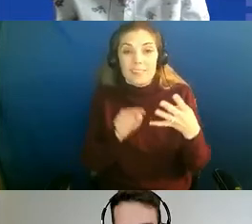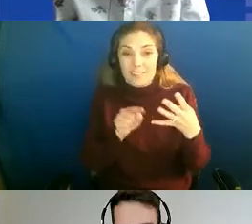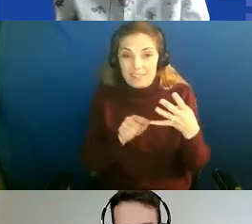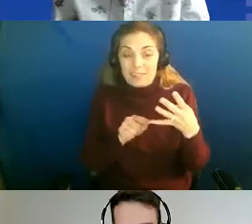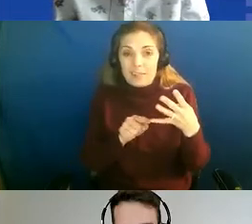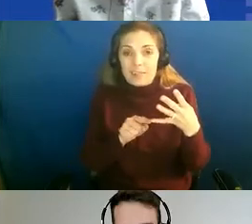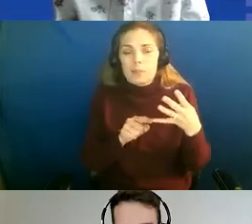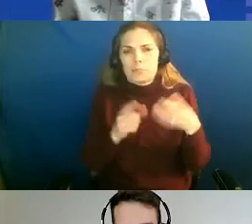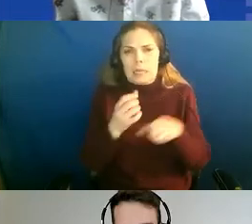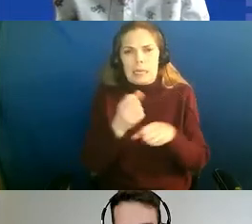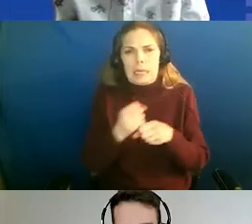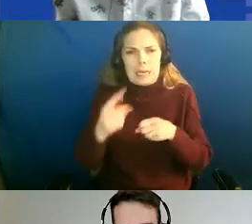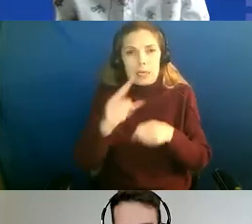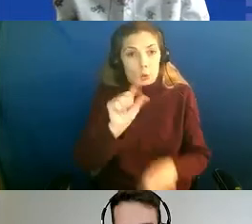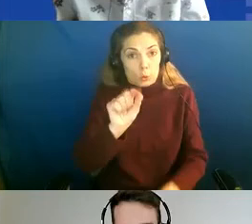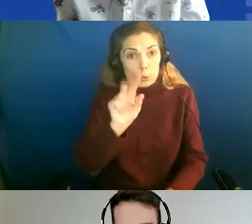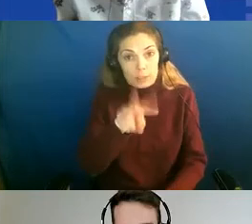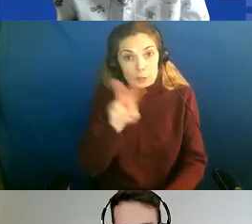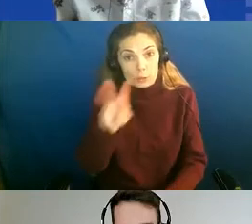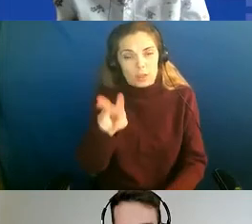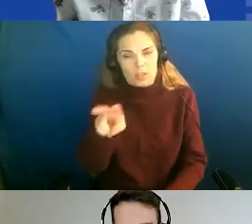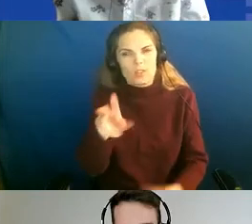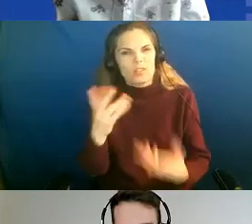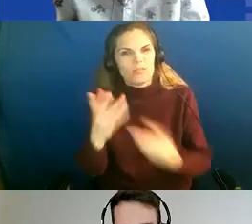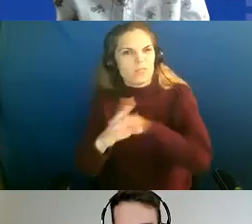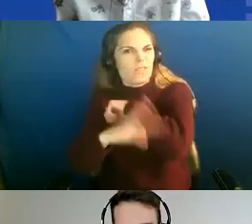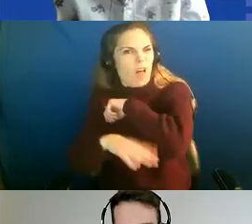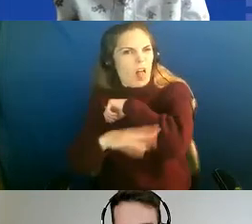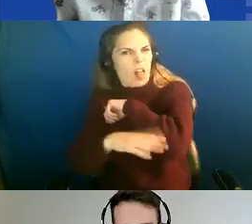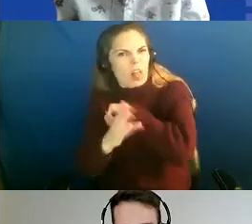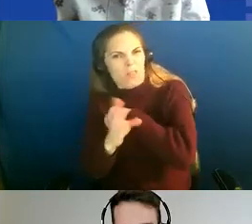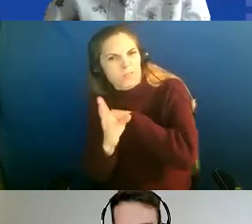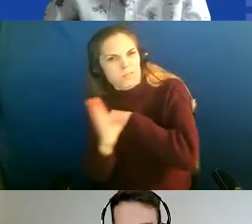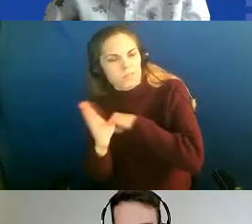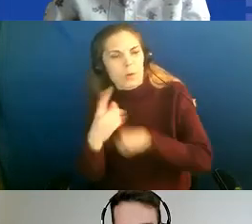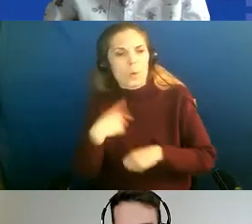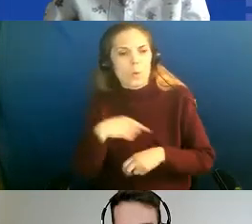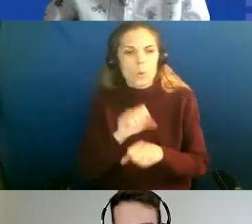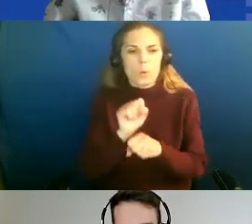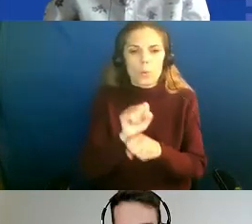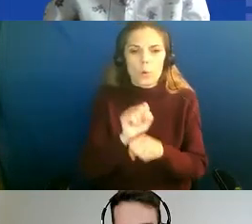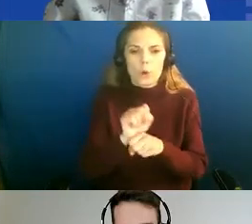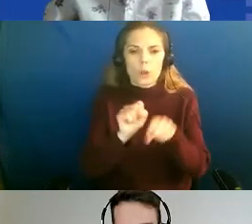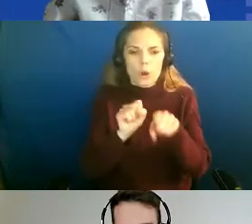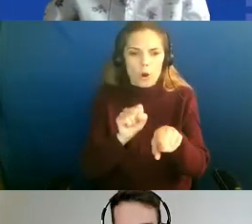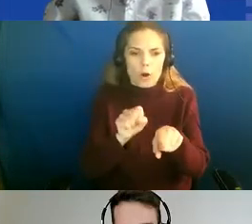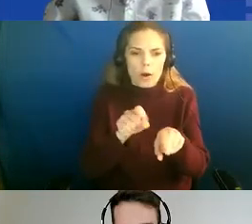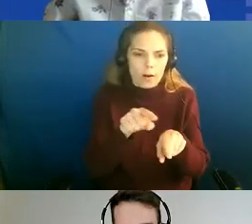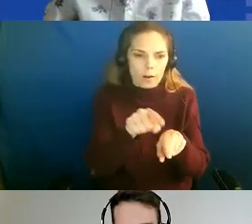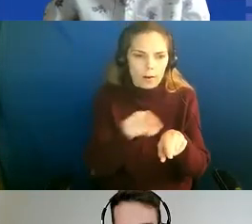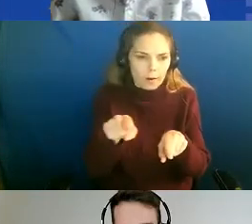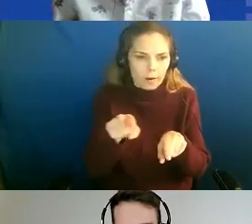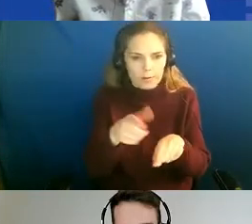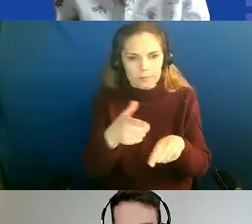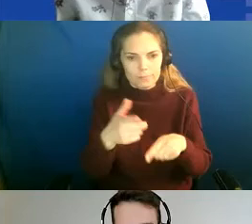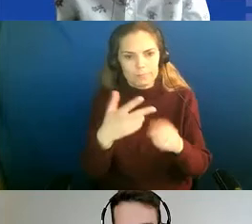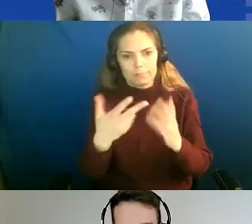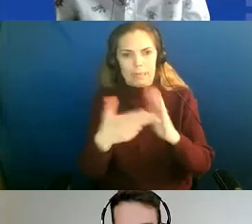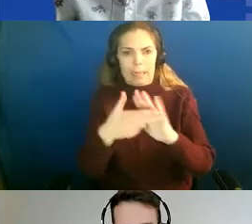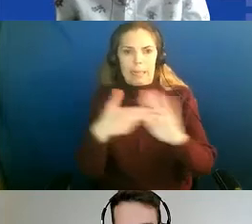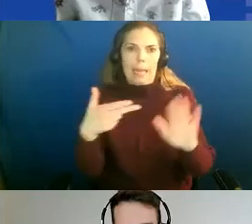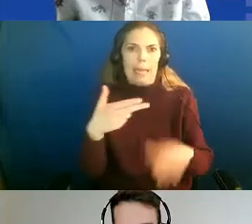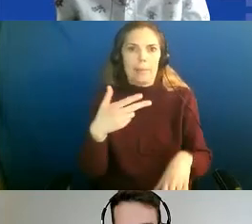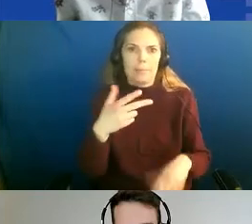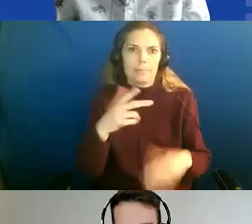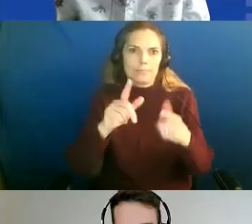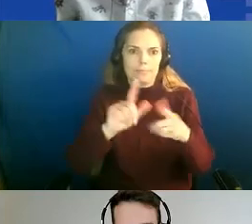resource center on 2SLGBTQI aging, named very tentative, through a parallel project where